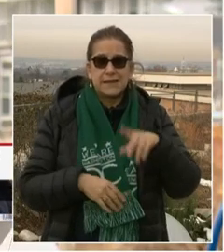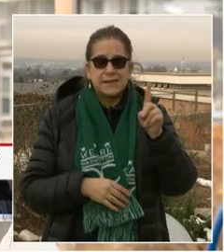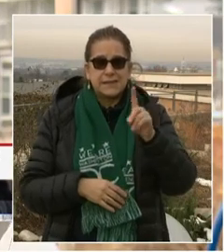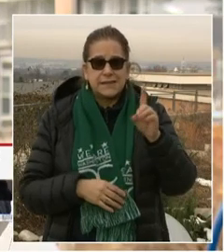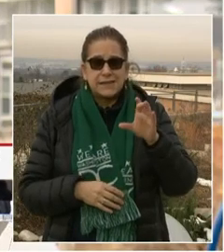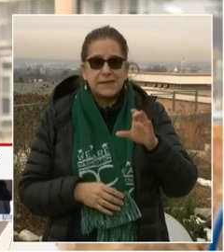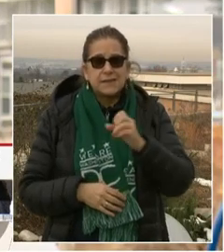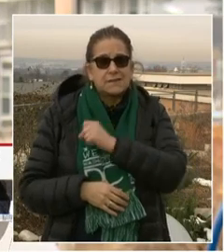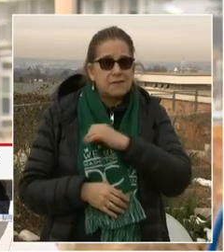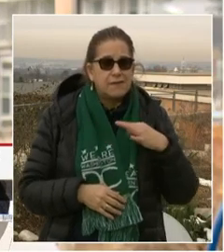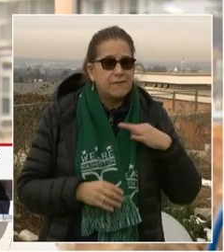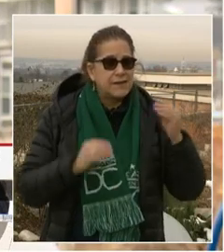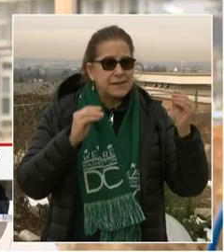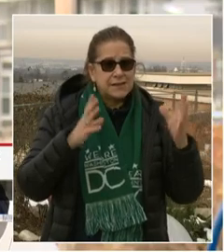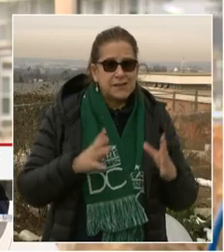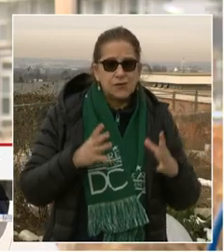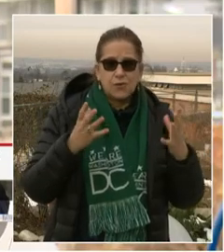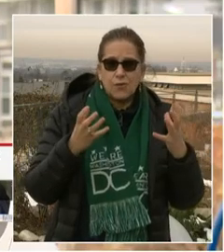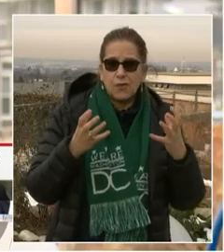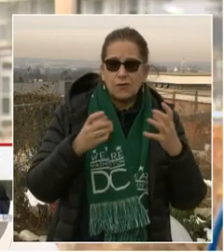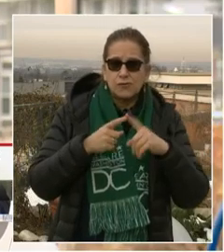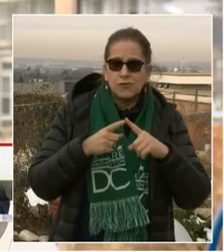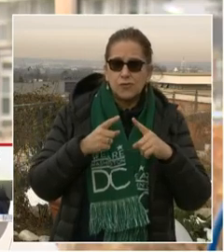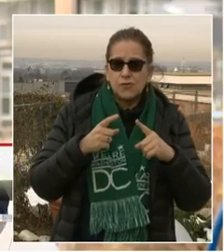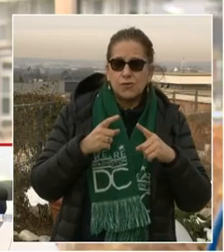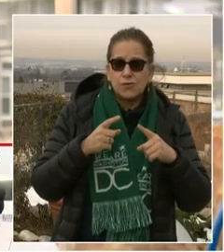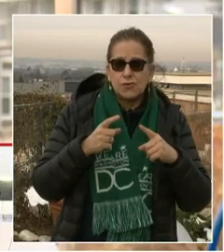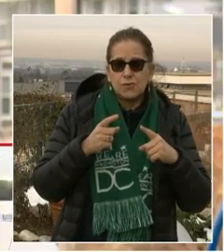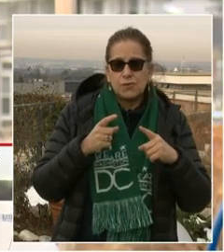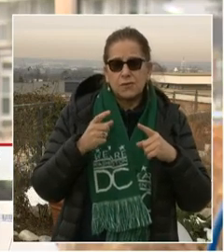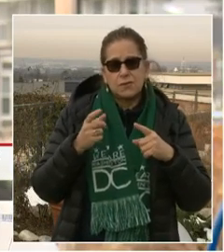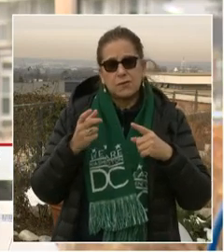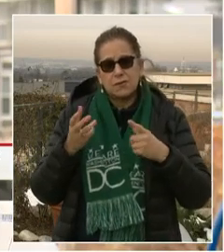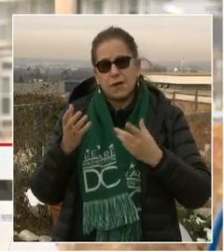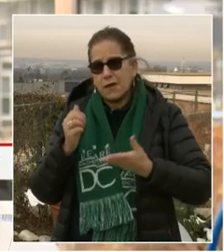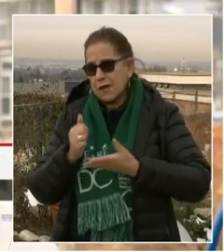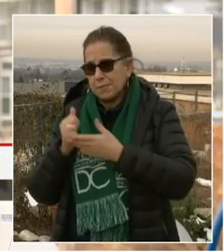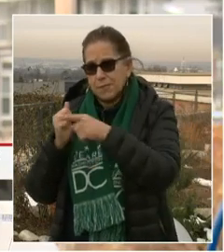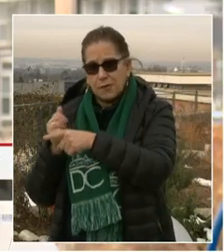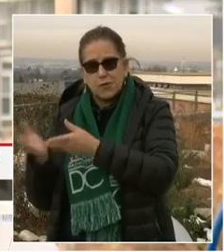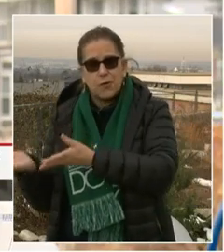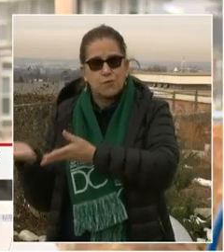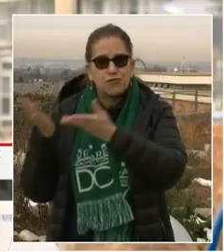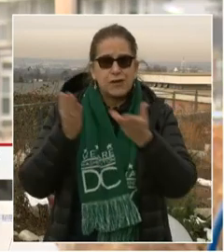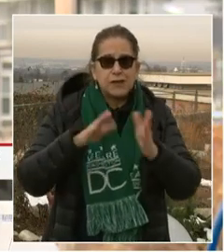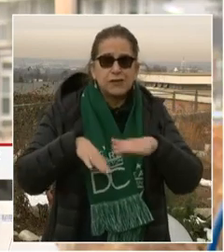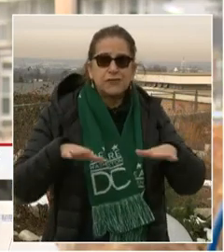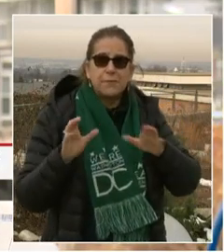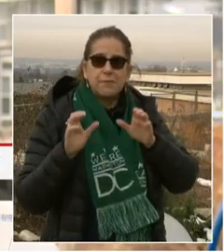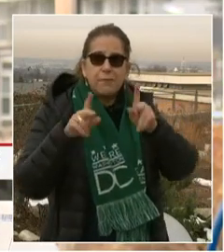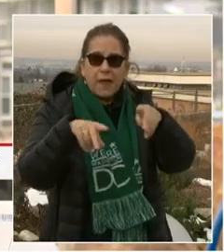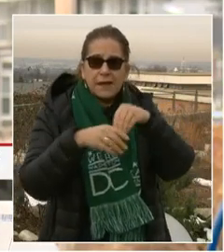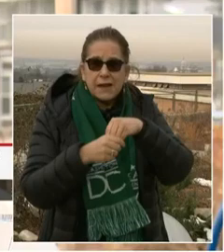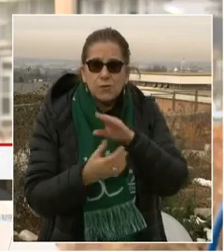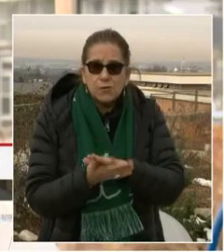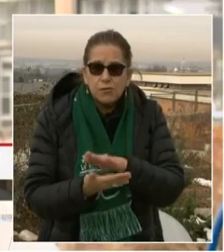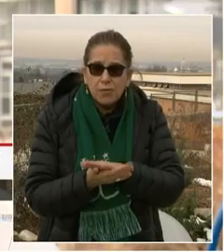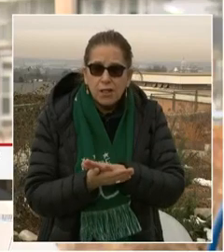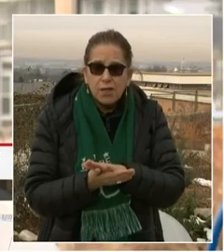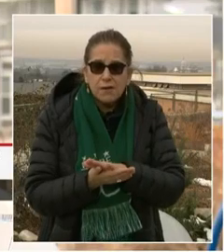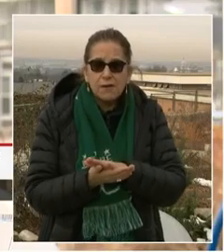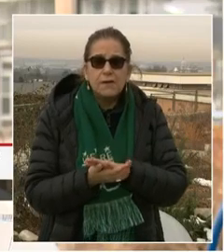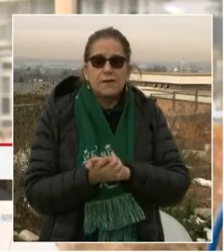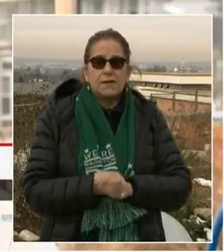person, and we've done that. But this program is about reaching families long before